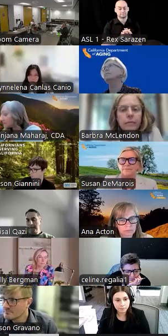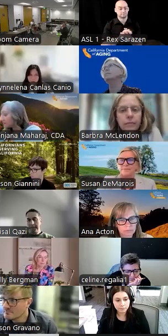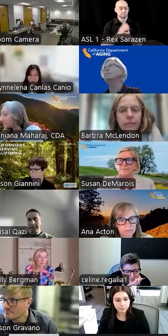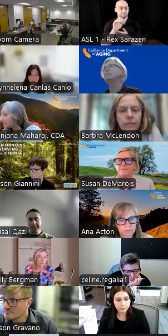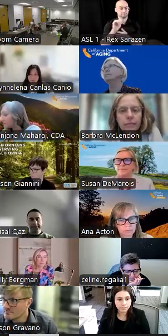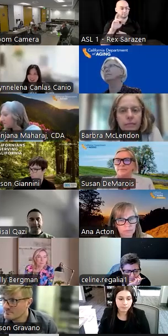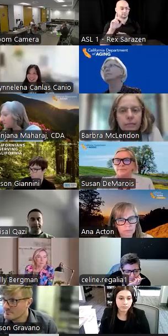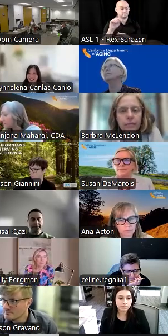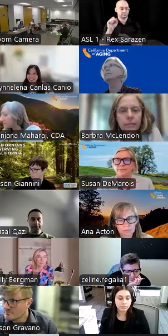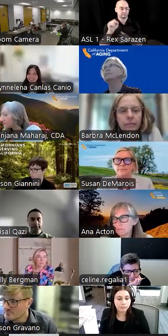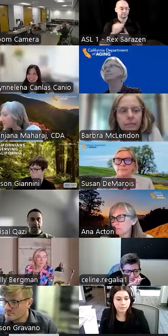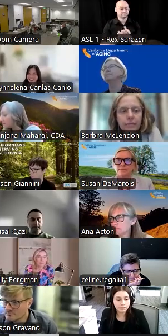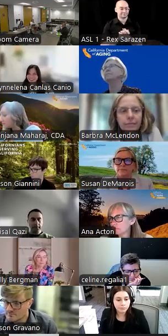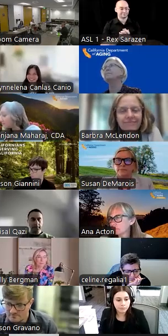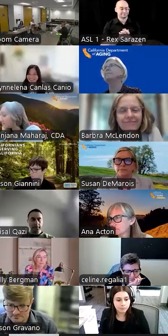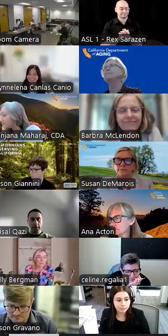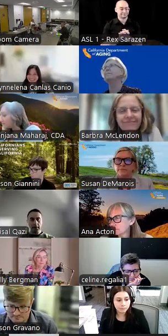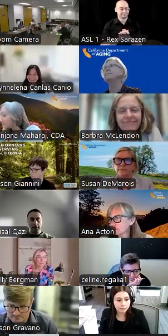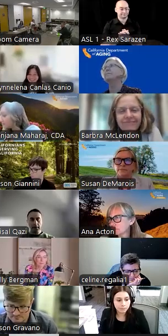Carlos. Aye.